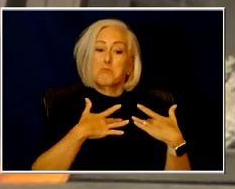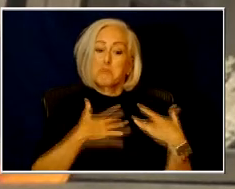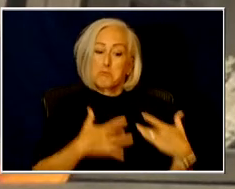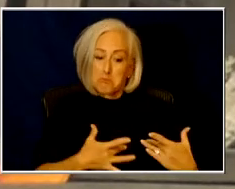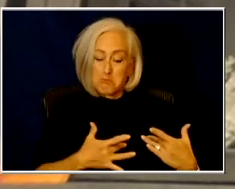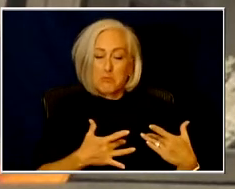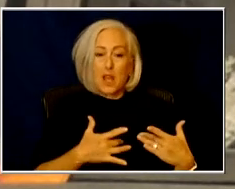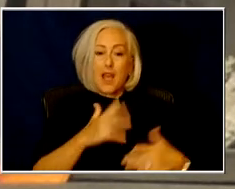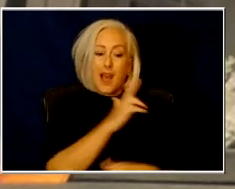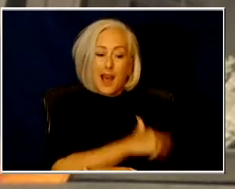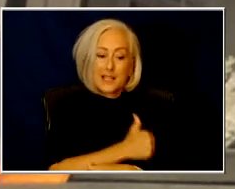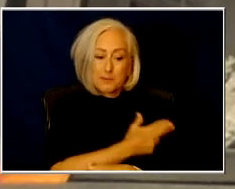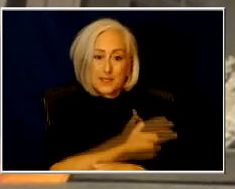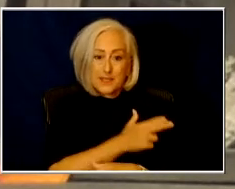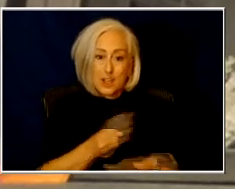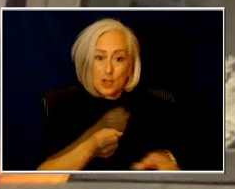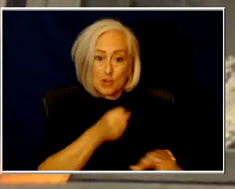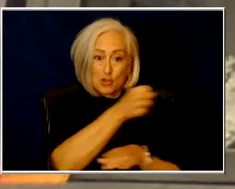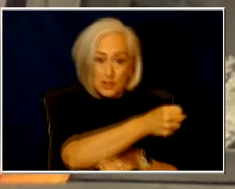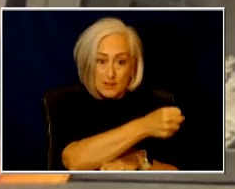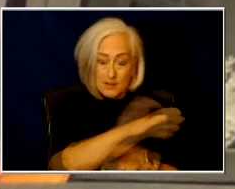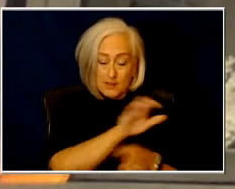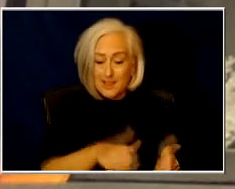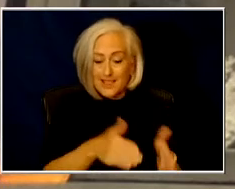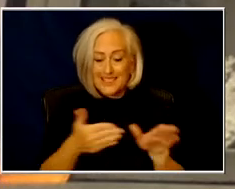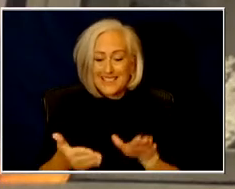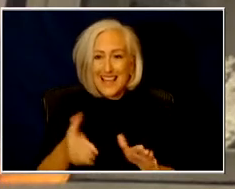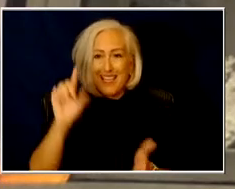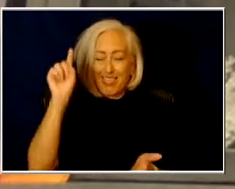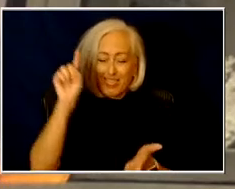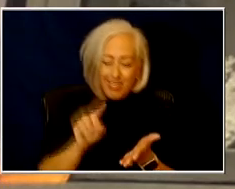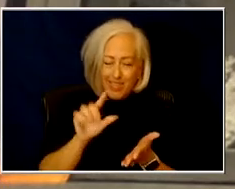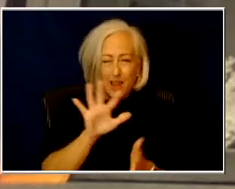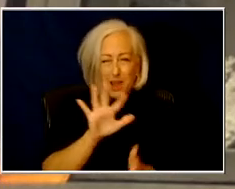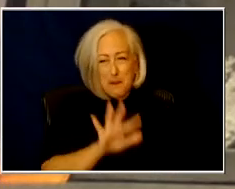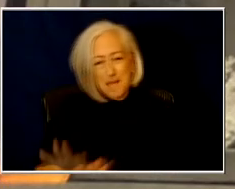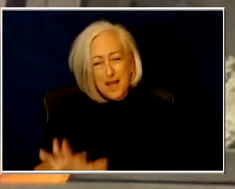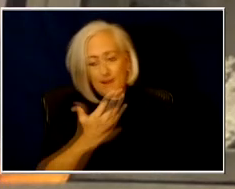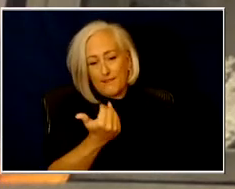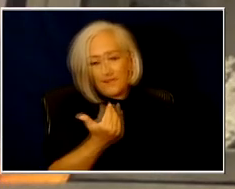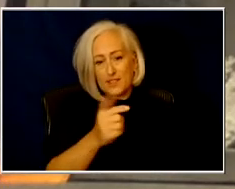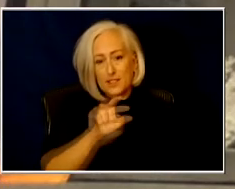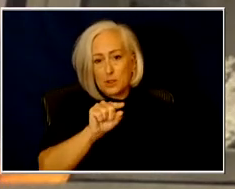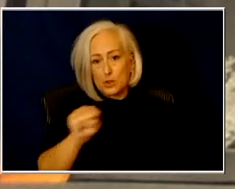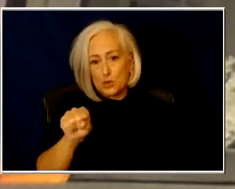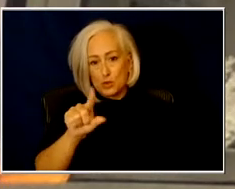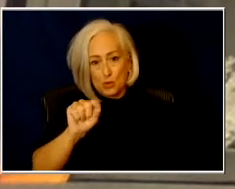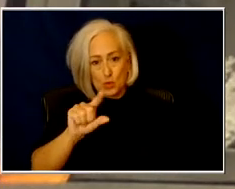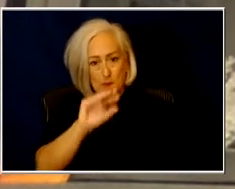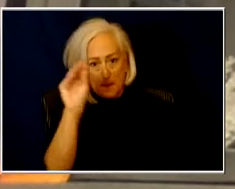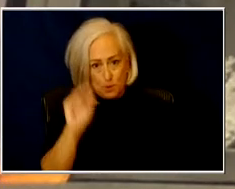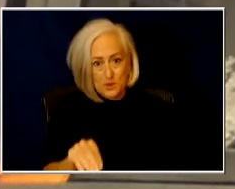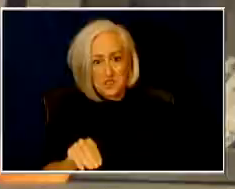deaths Etc are down about 15 to 20 percent overall